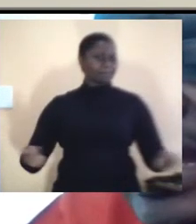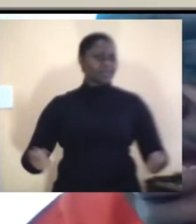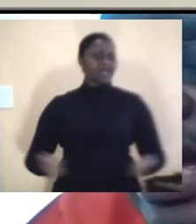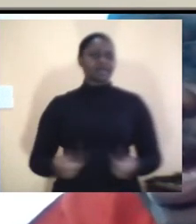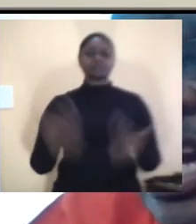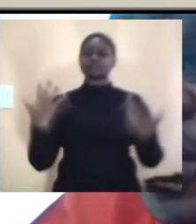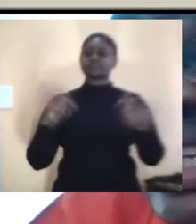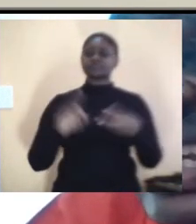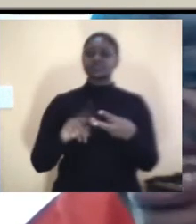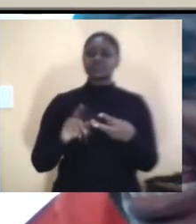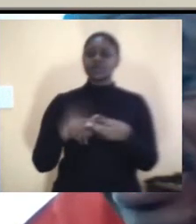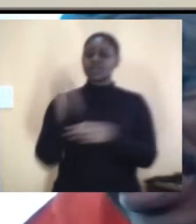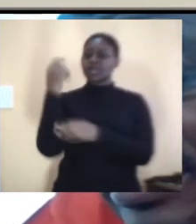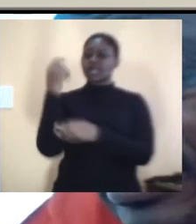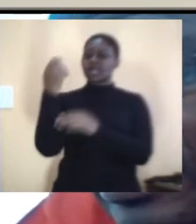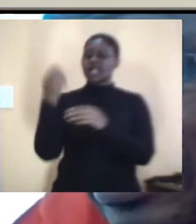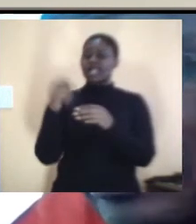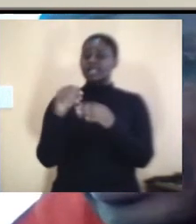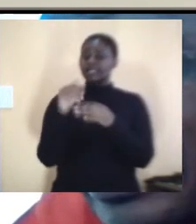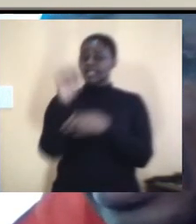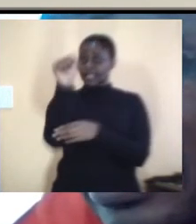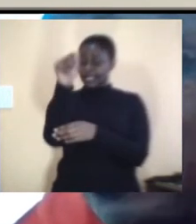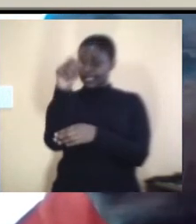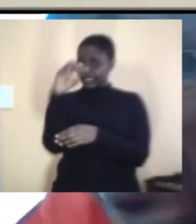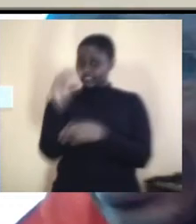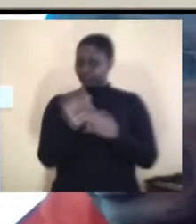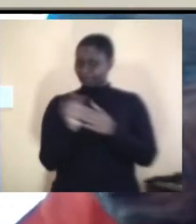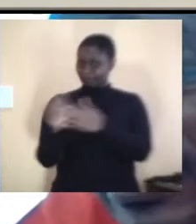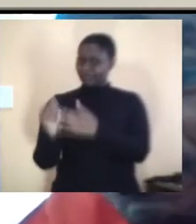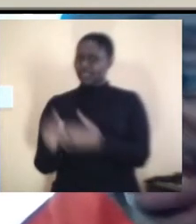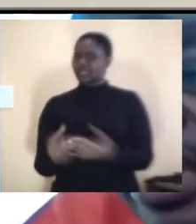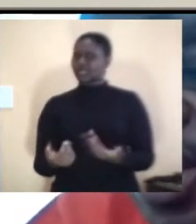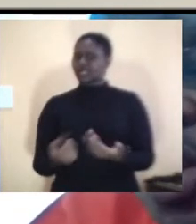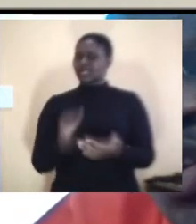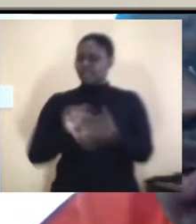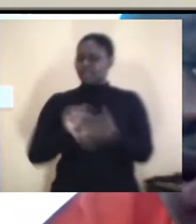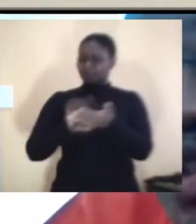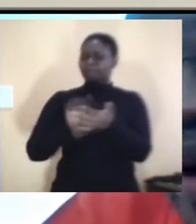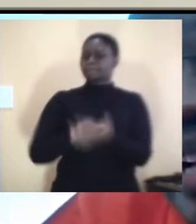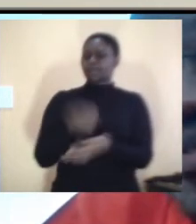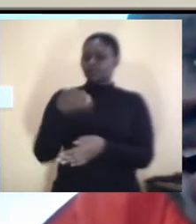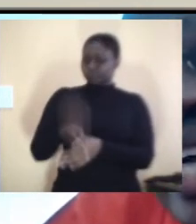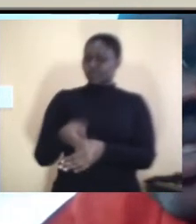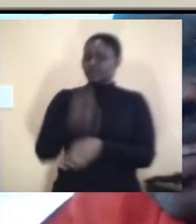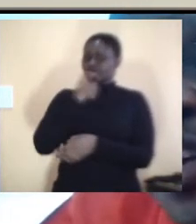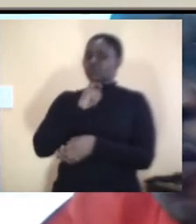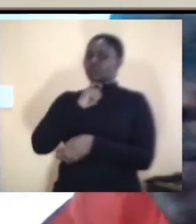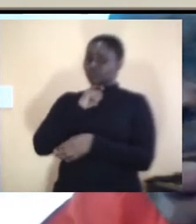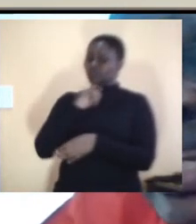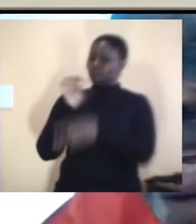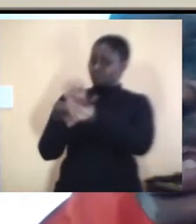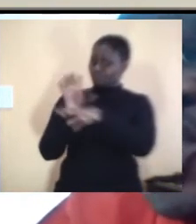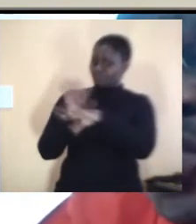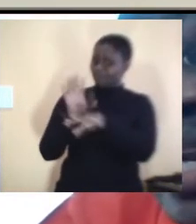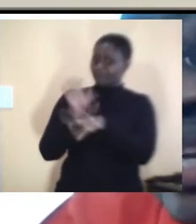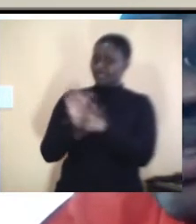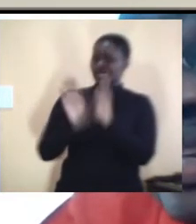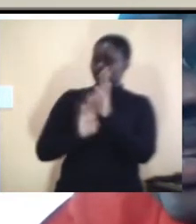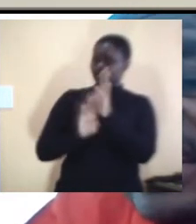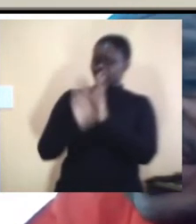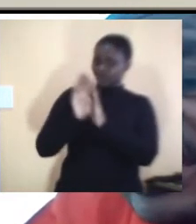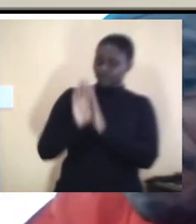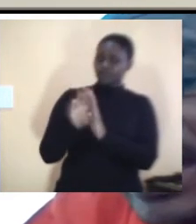by a ruling elected that channels funds that must be used to advance development in